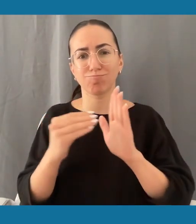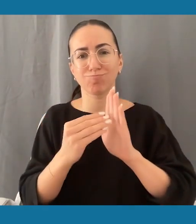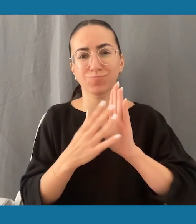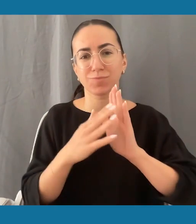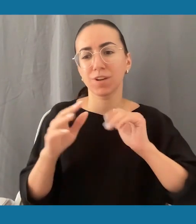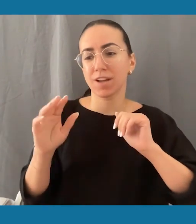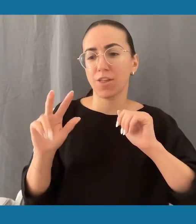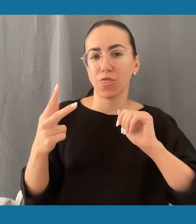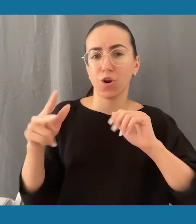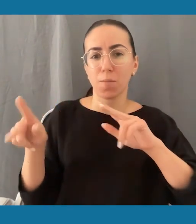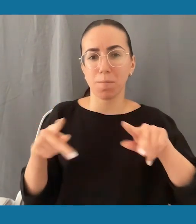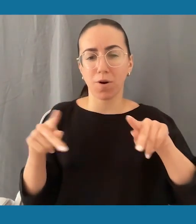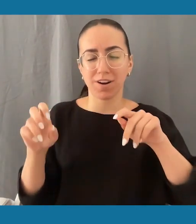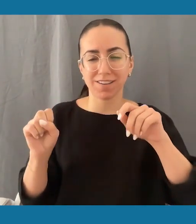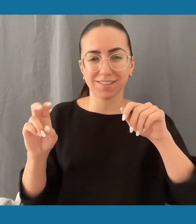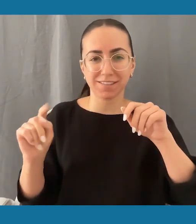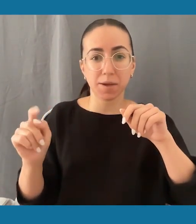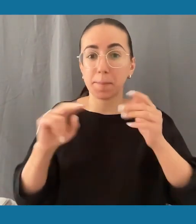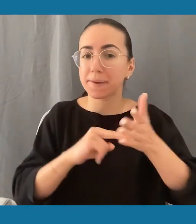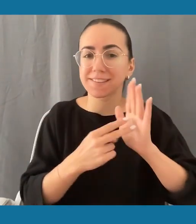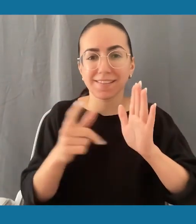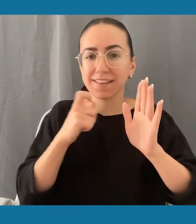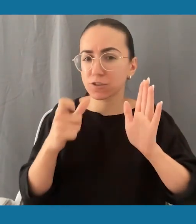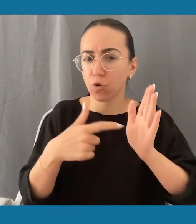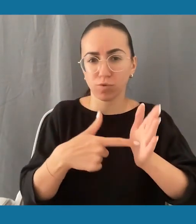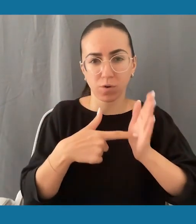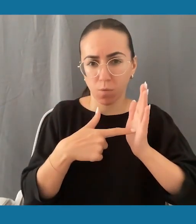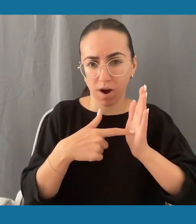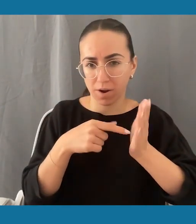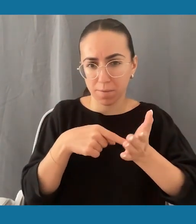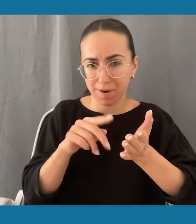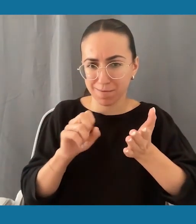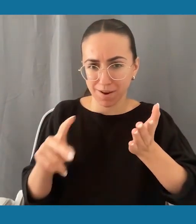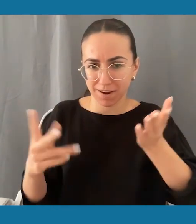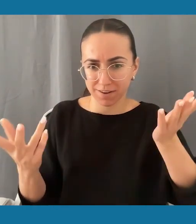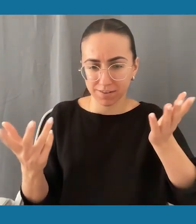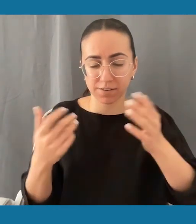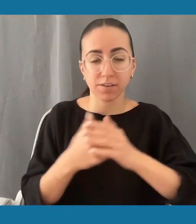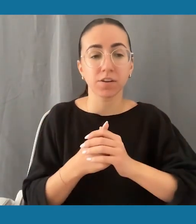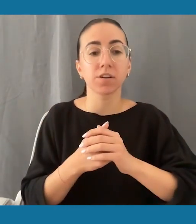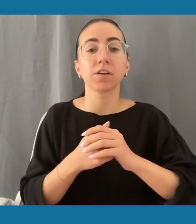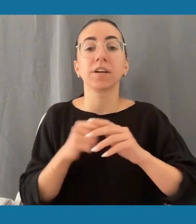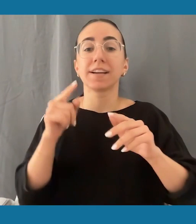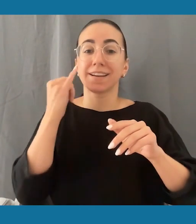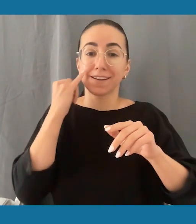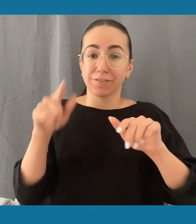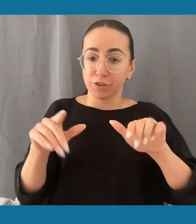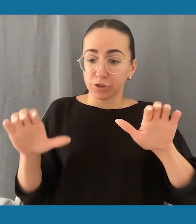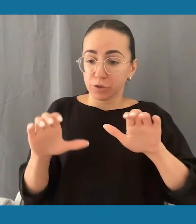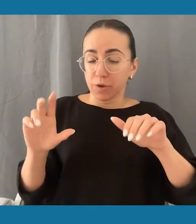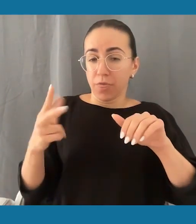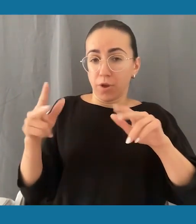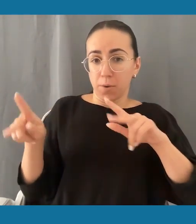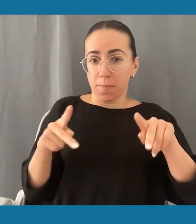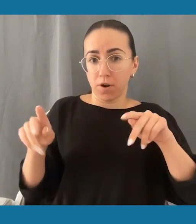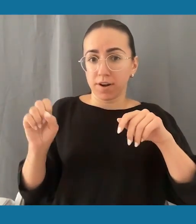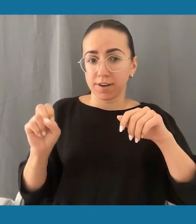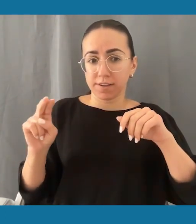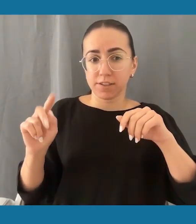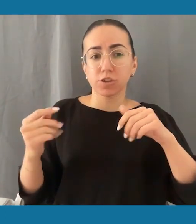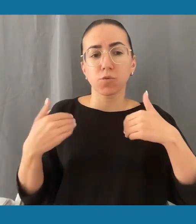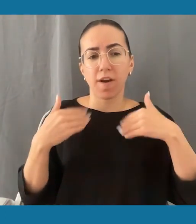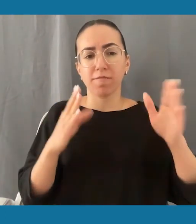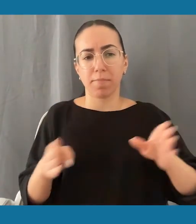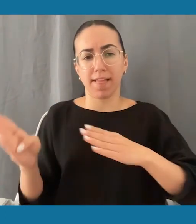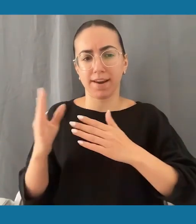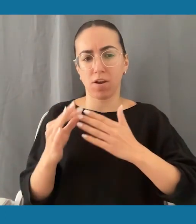trust, which, as we know, does not require a payback. When you're doing a third-party trust, remember that you have